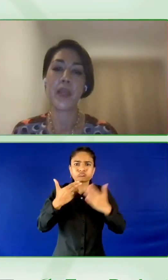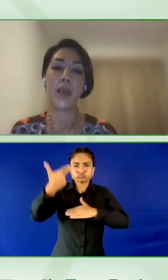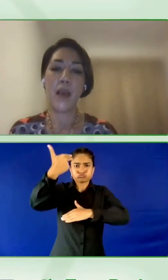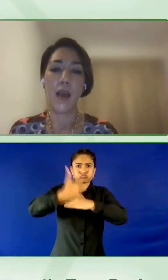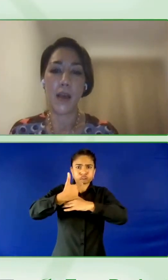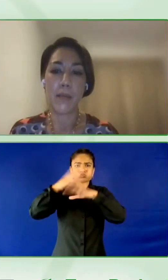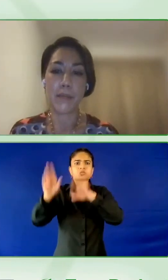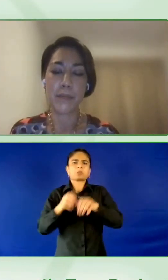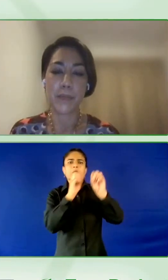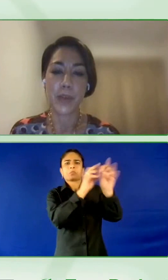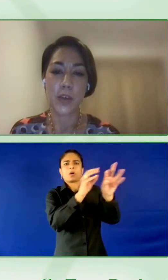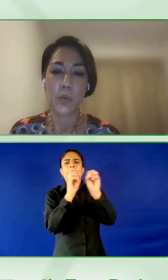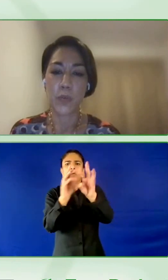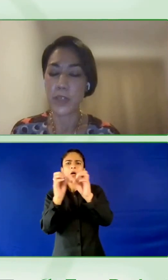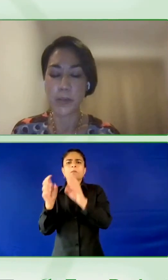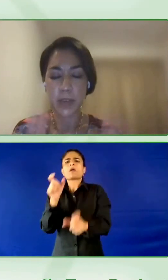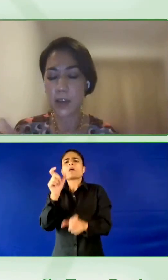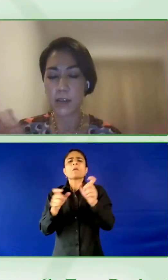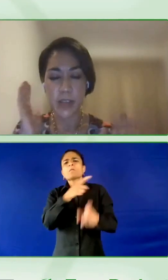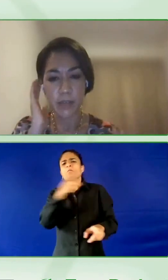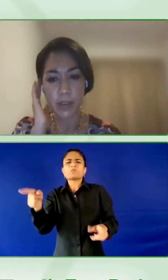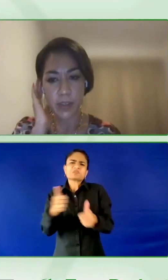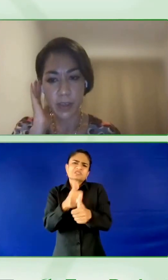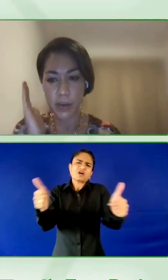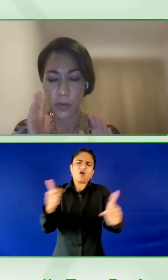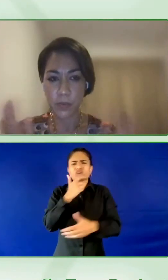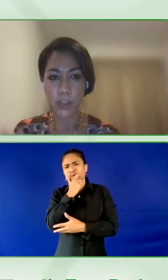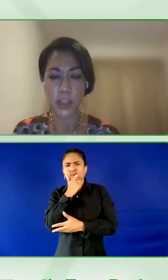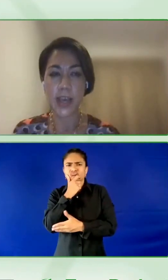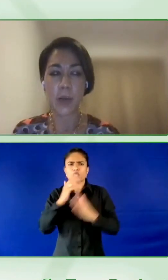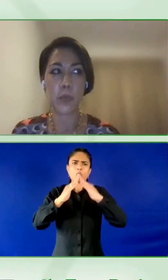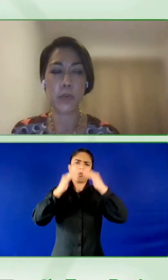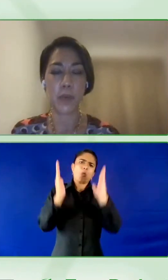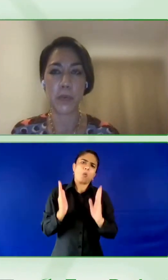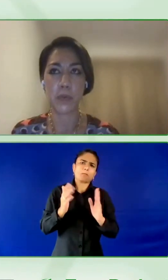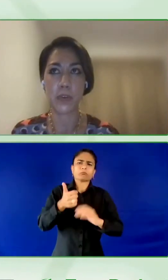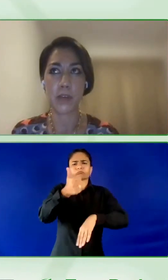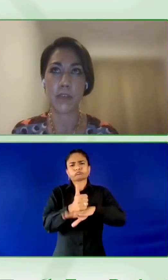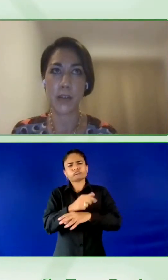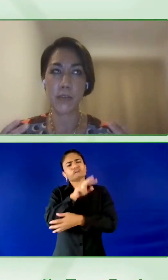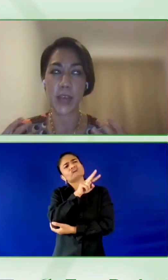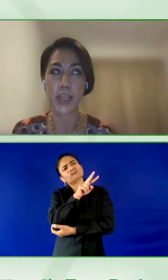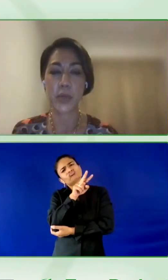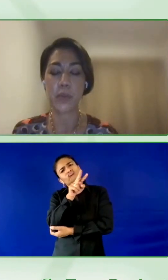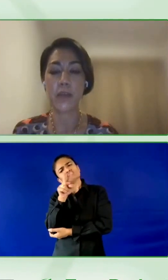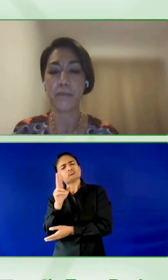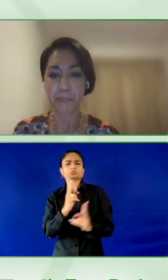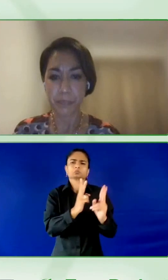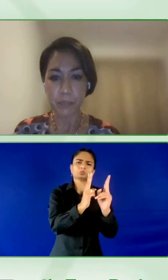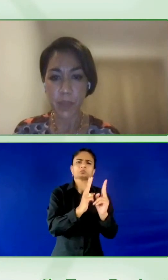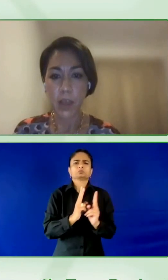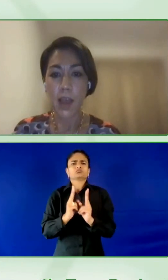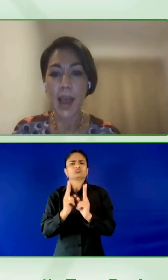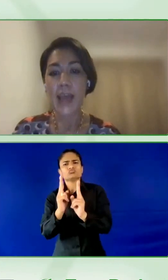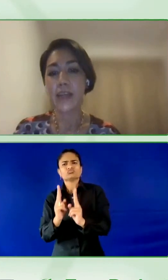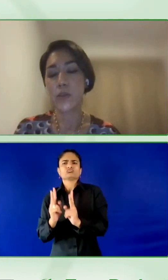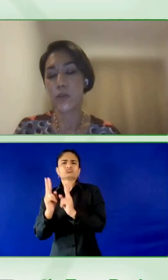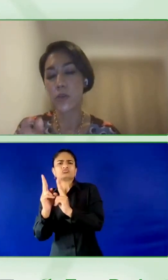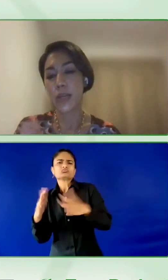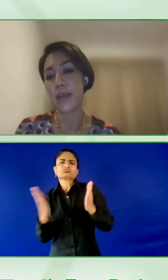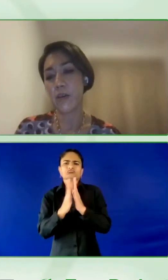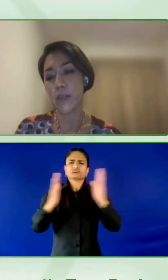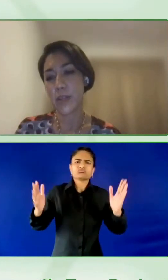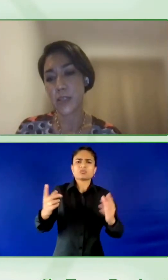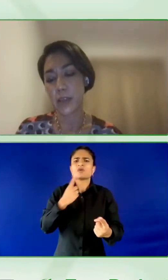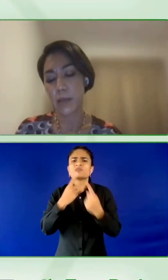time. We've put subtitles, everything that, just to help with people that kind of engaging with it. And there's